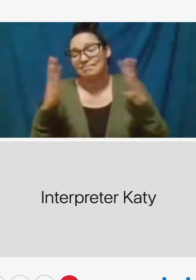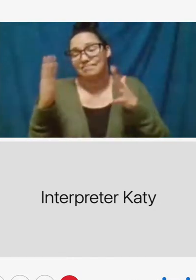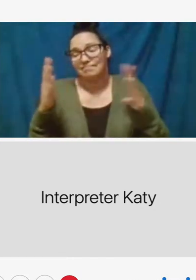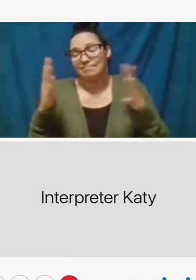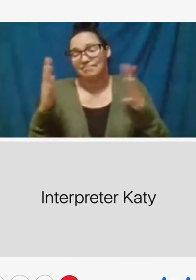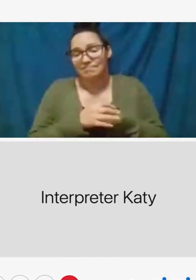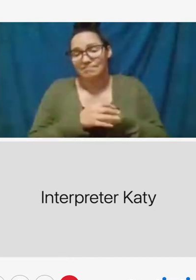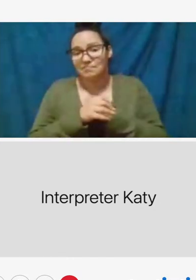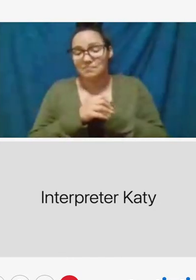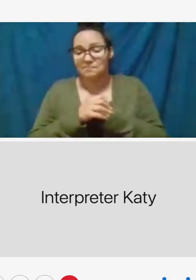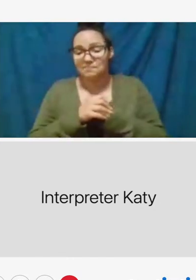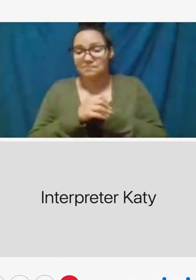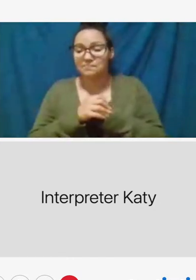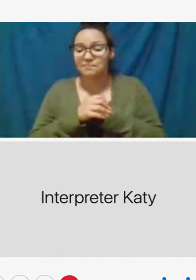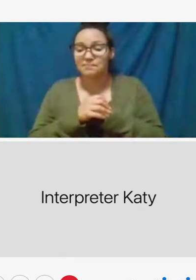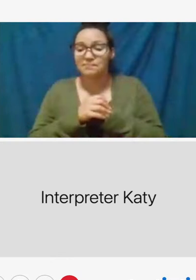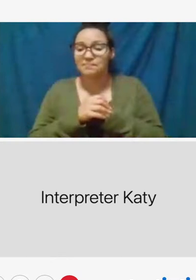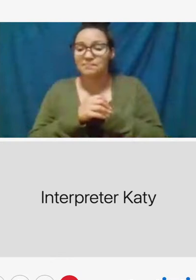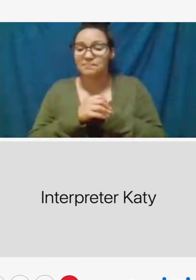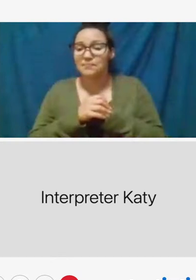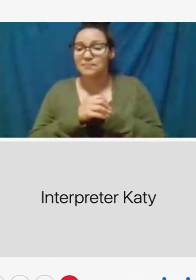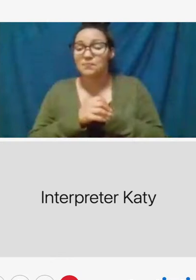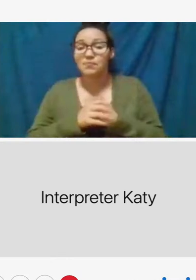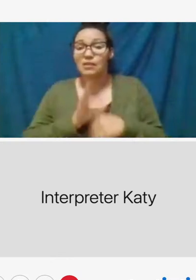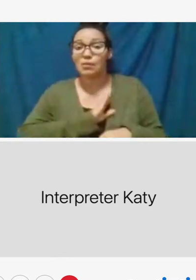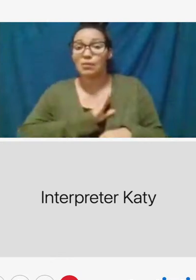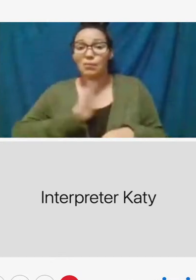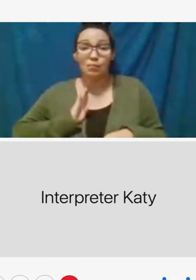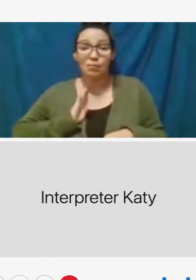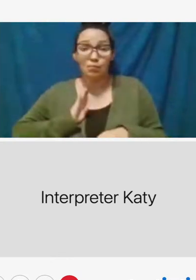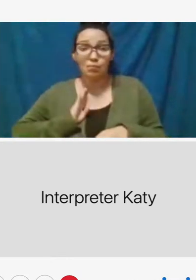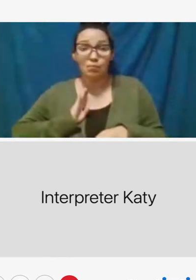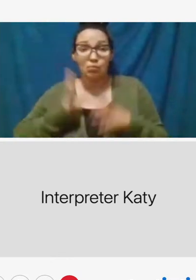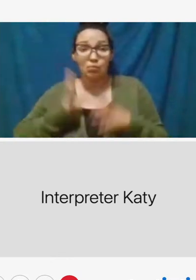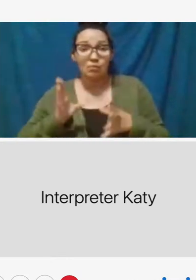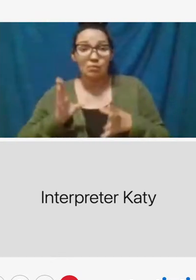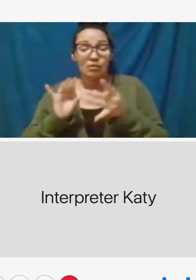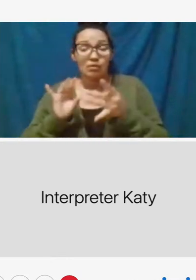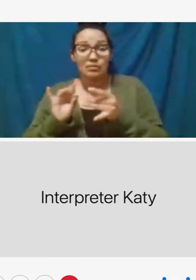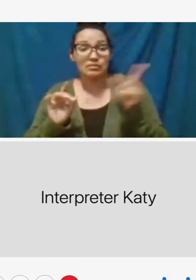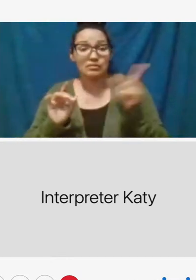much board member comment hey Miss harl